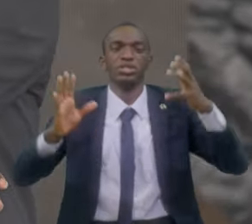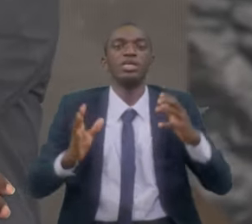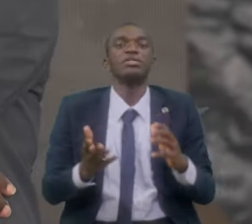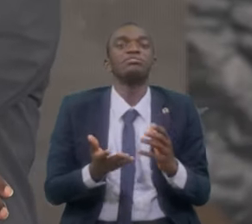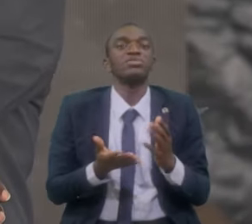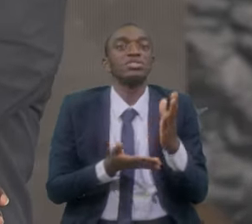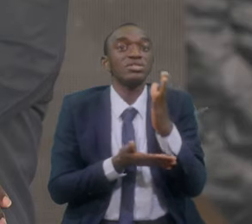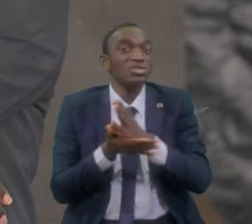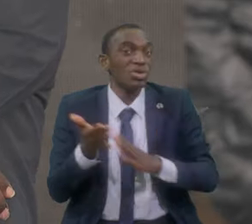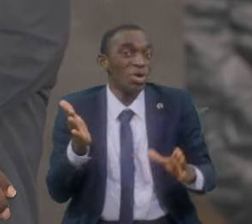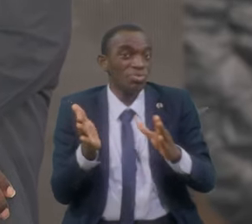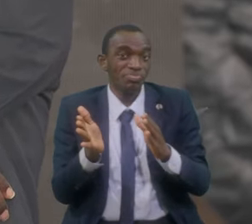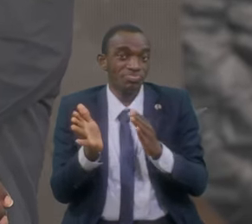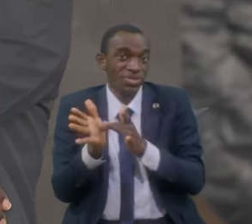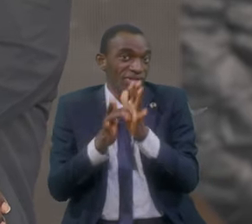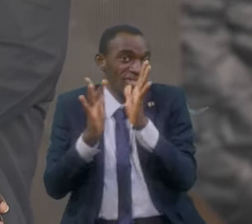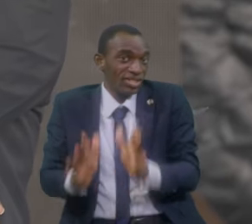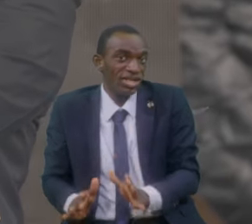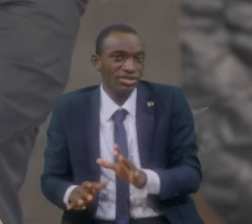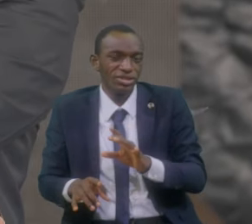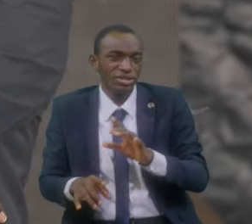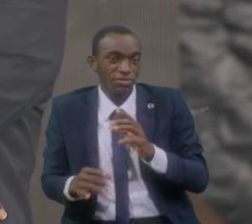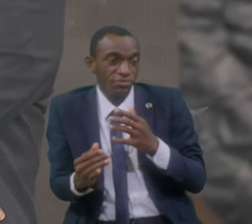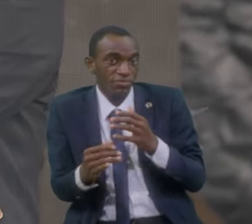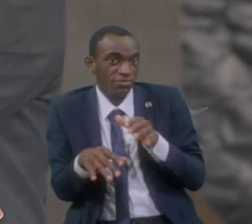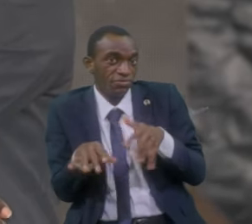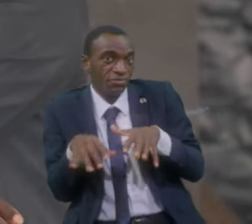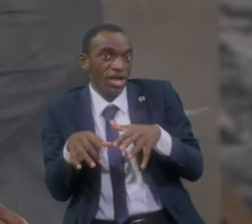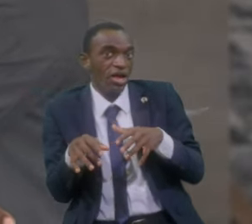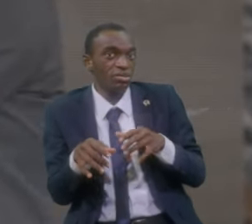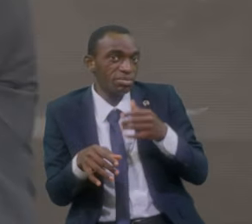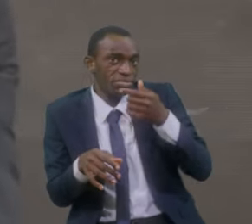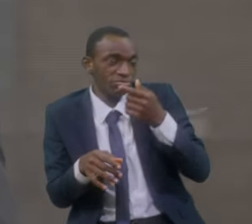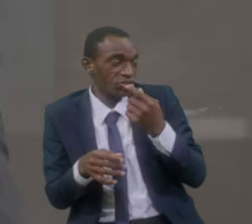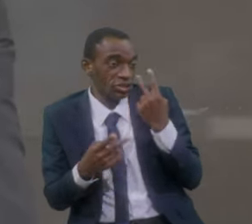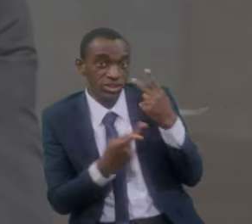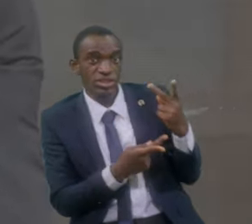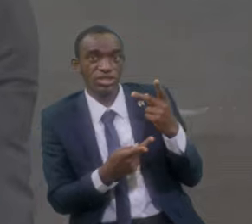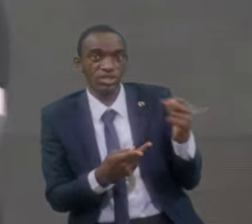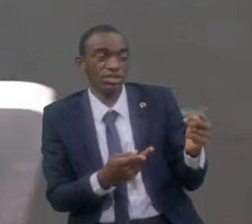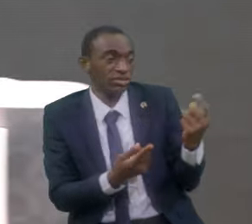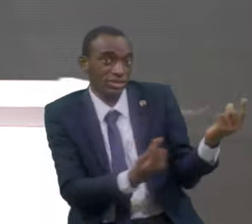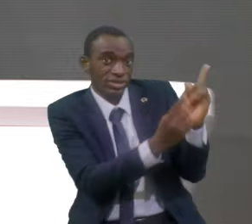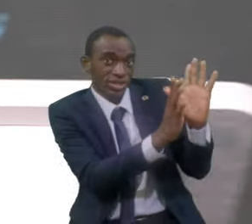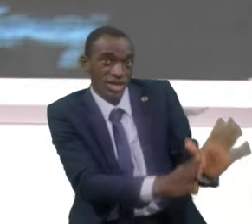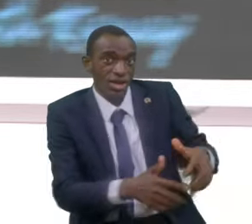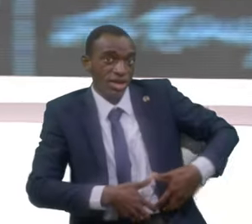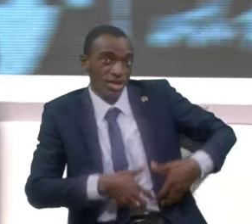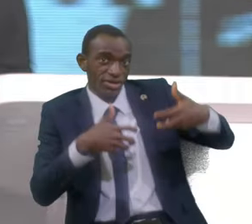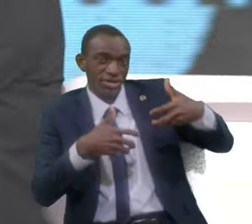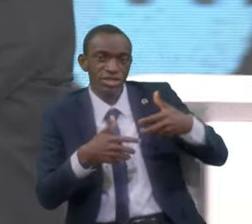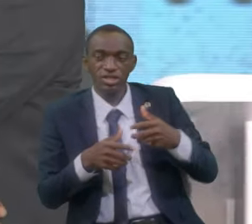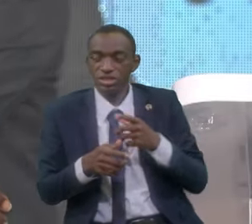cannot stand the fury and the anger of a sinner, especially the chief